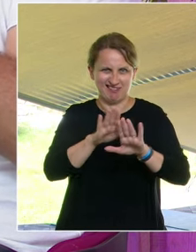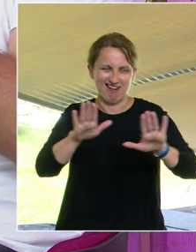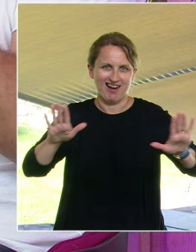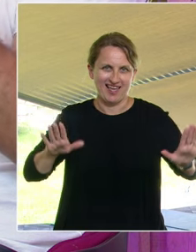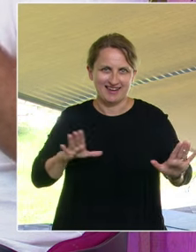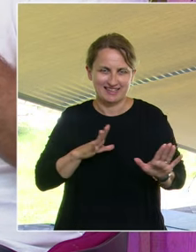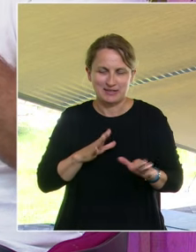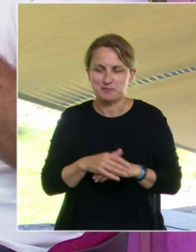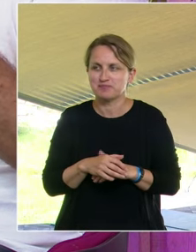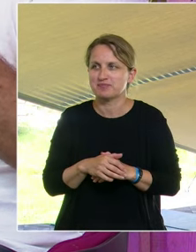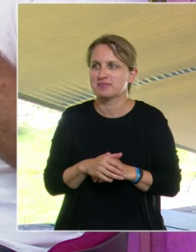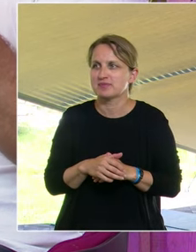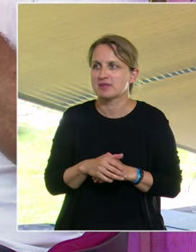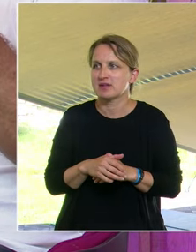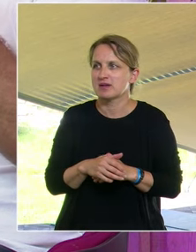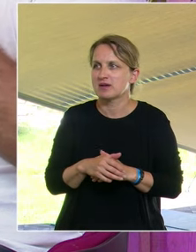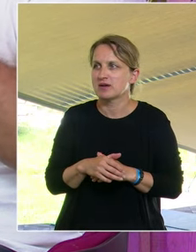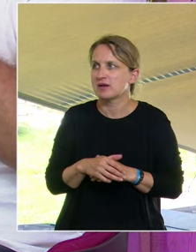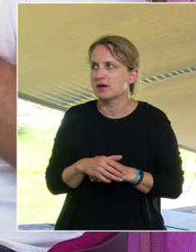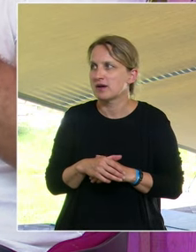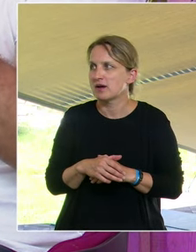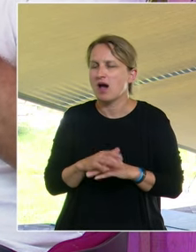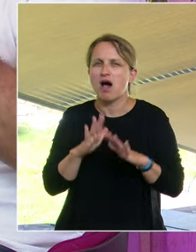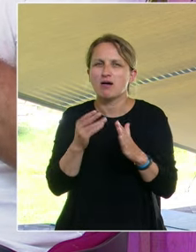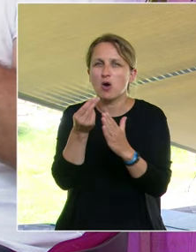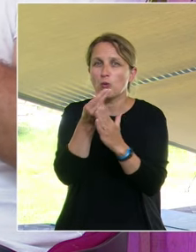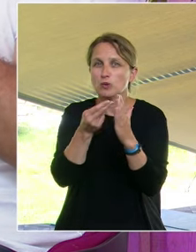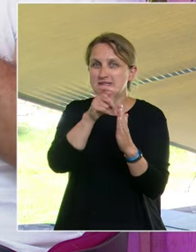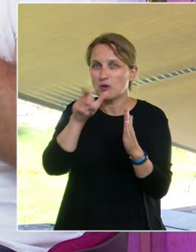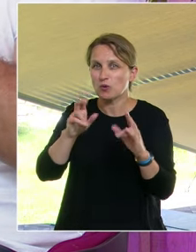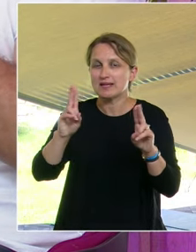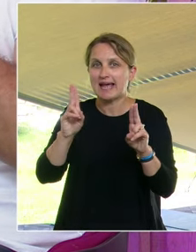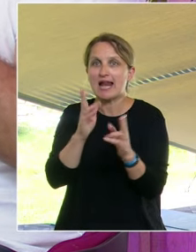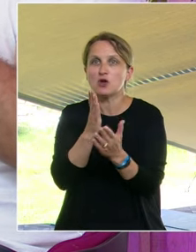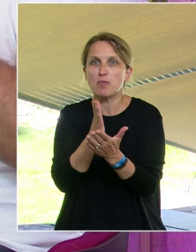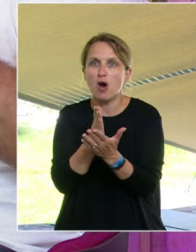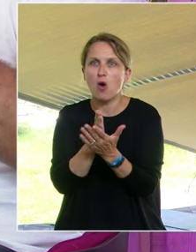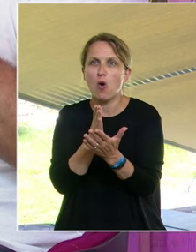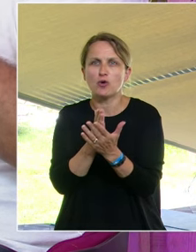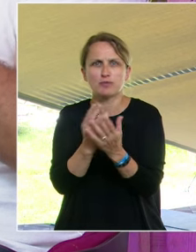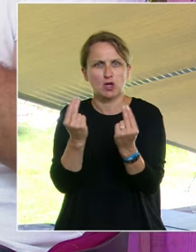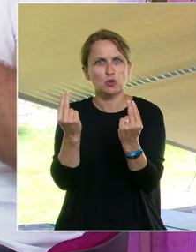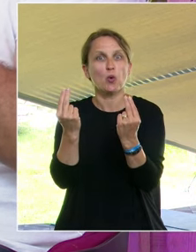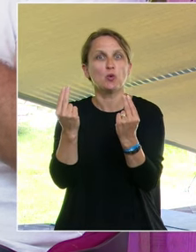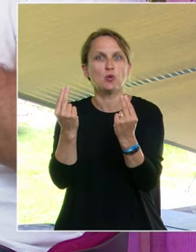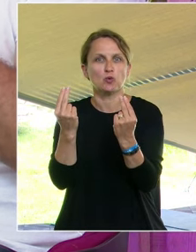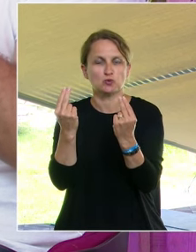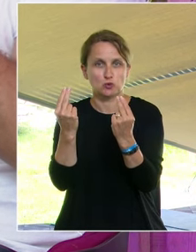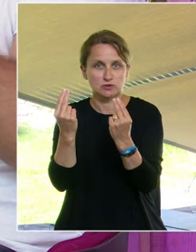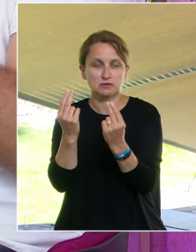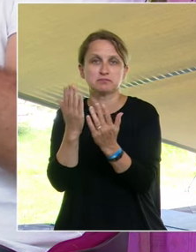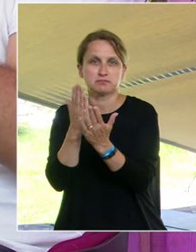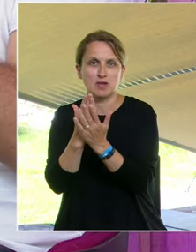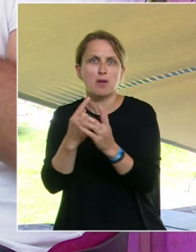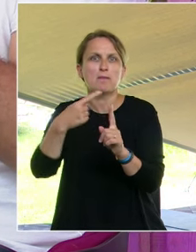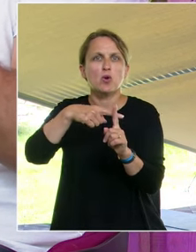digital native with artists that already have some sort of a reputation. But those are all artists who had, as